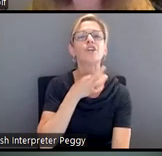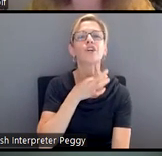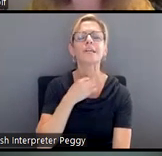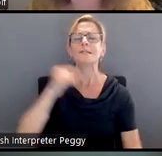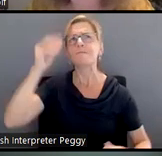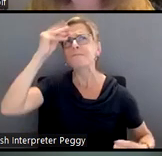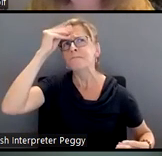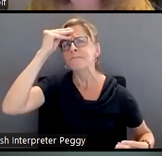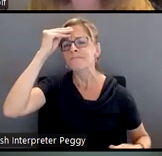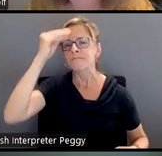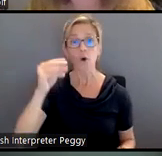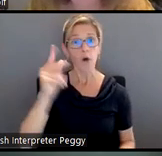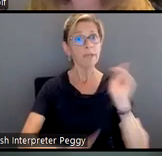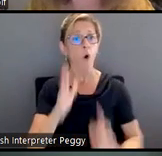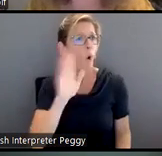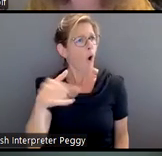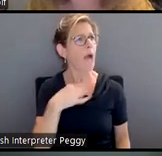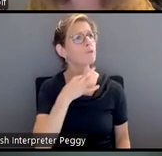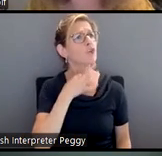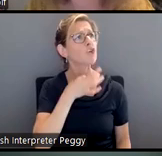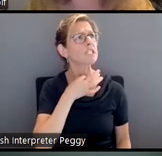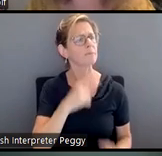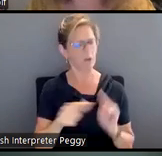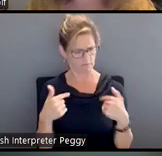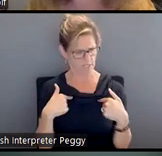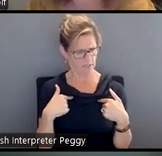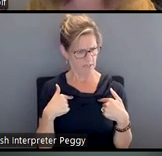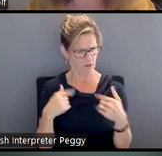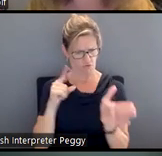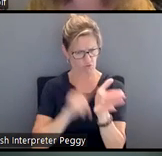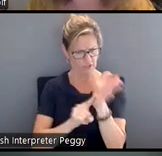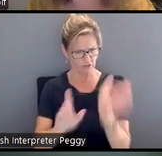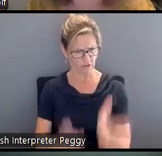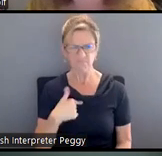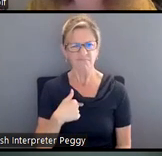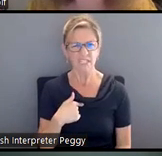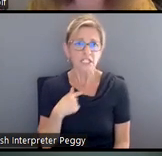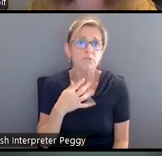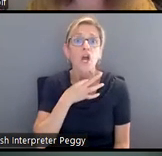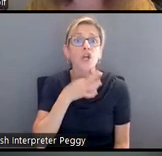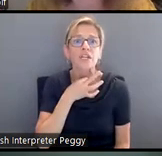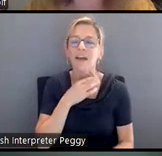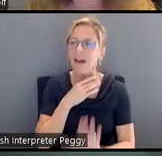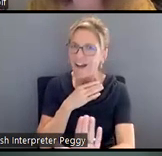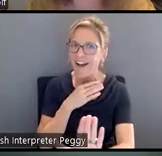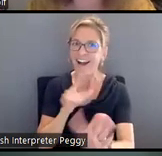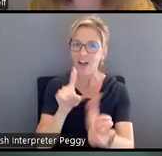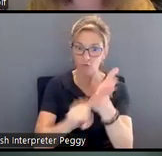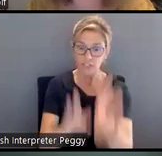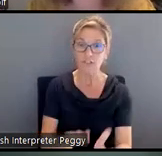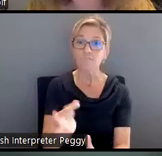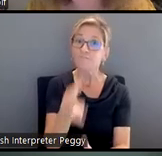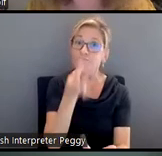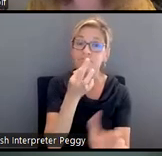say, oh, I am curious. I never thought of myself as being a researcher. That's the fundamental quality of a